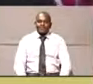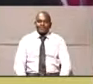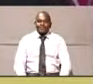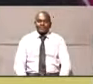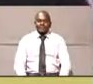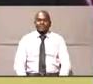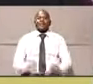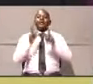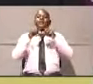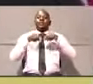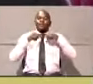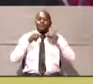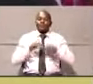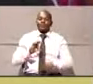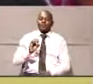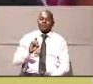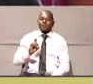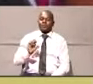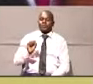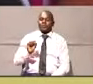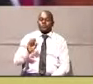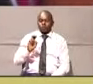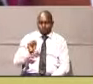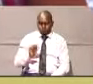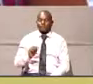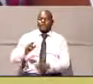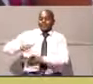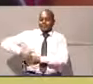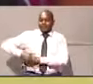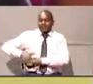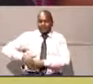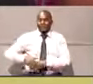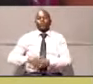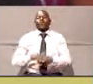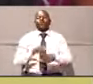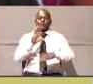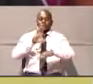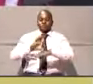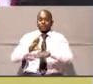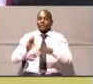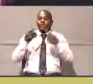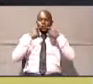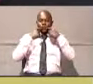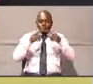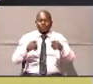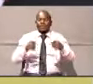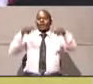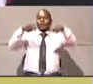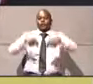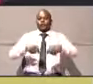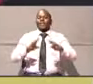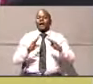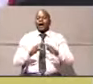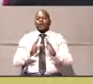The Right Reverend Edison Erigei, the Dean of the province, delivered the news. Today the House of